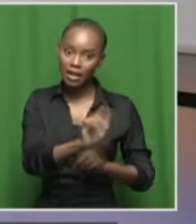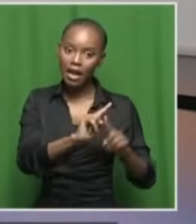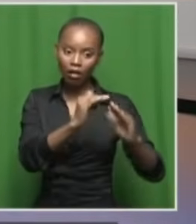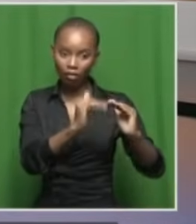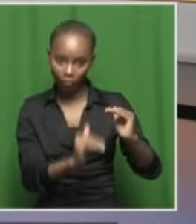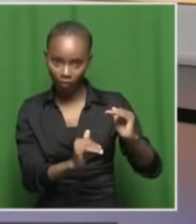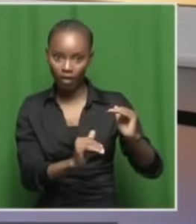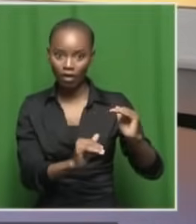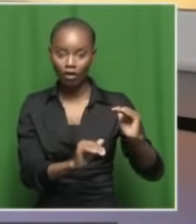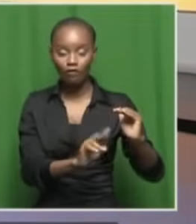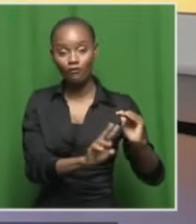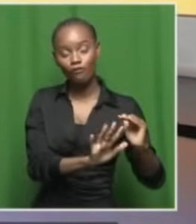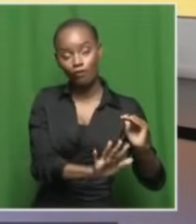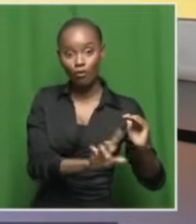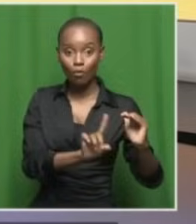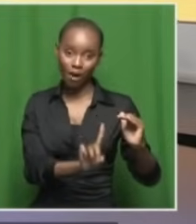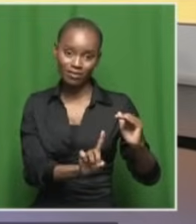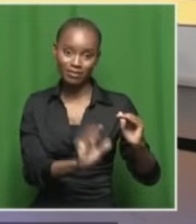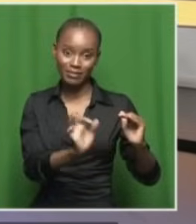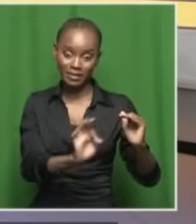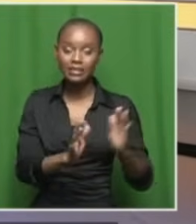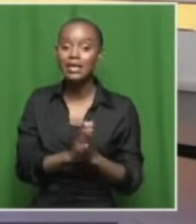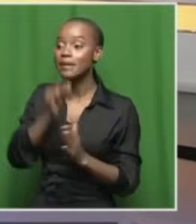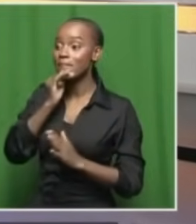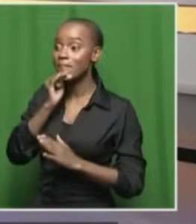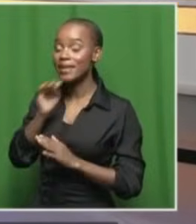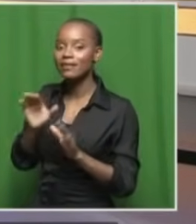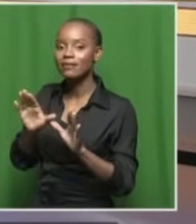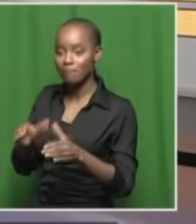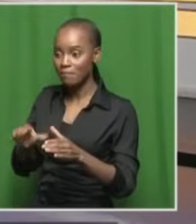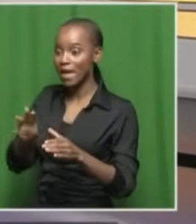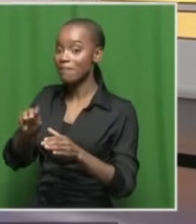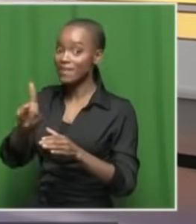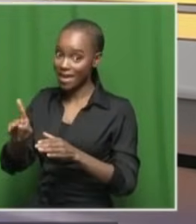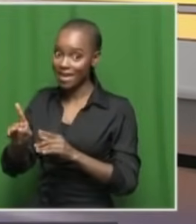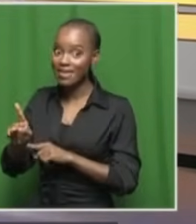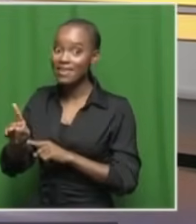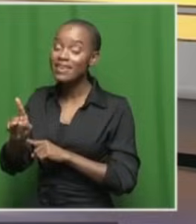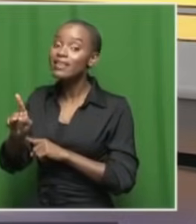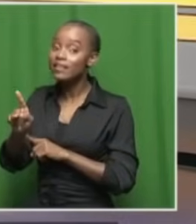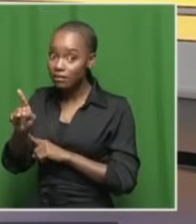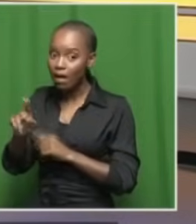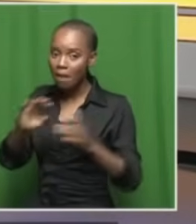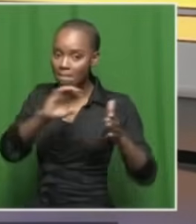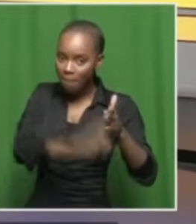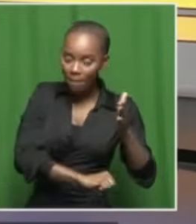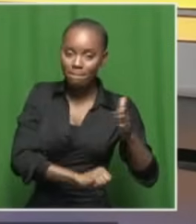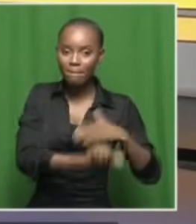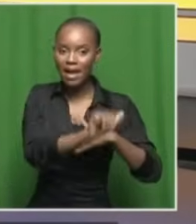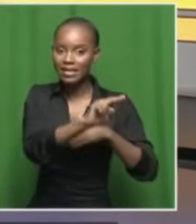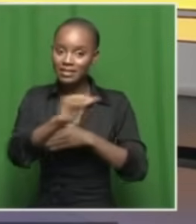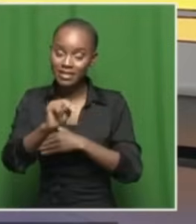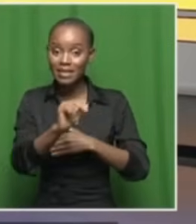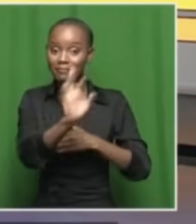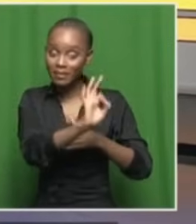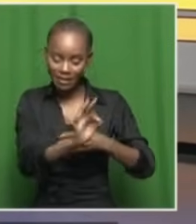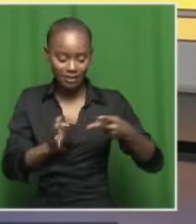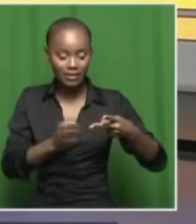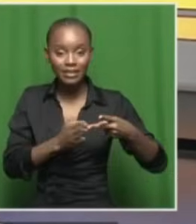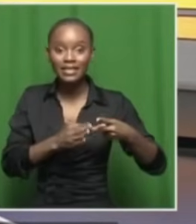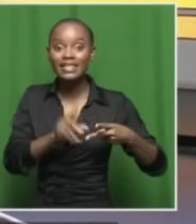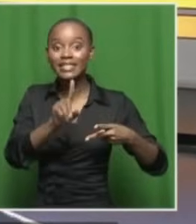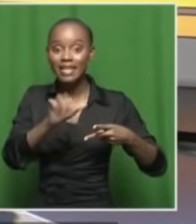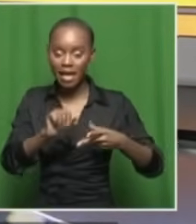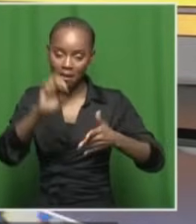took something from the ANC, it took something from the EFF, it took something from the DA, even though the DA was not contesting in